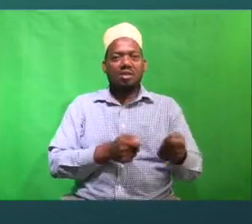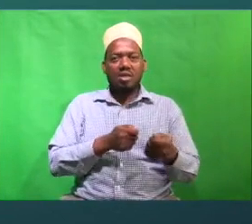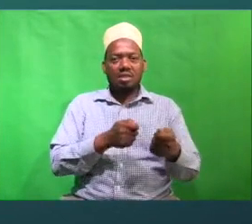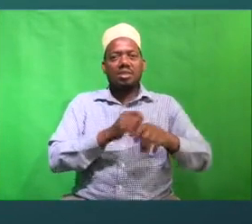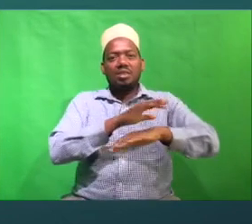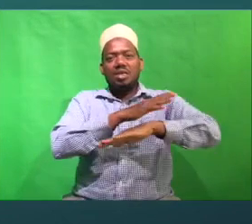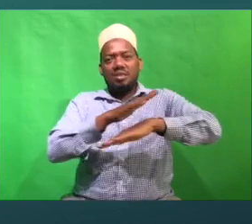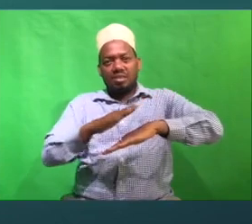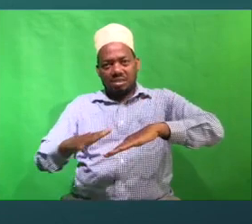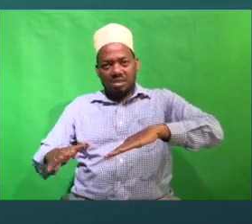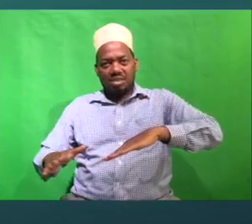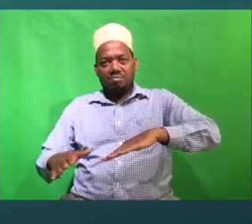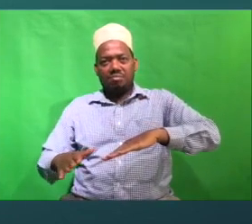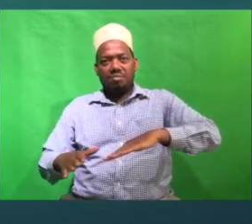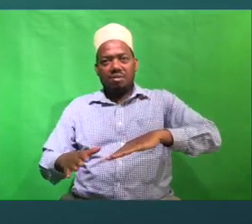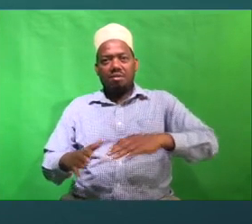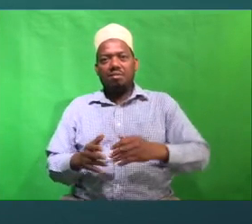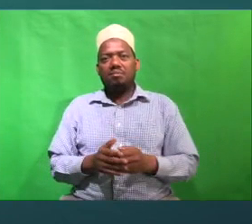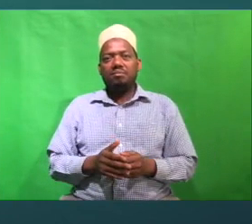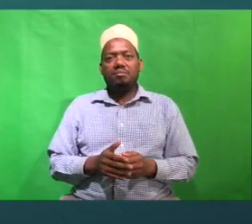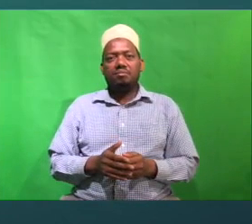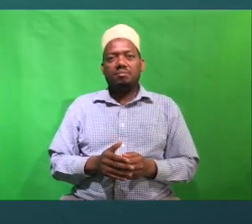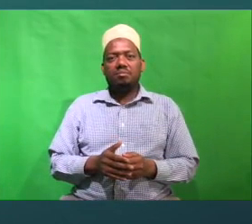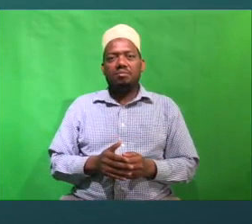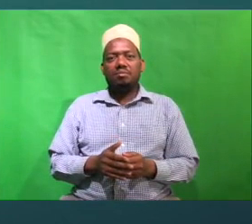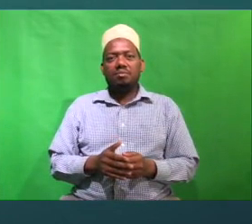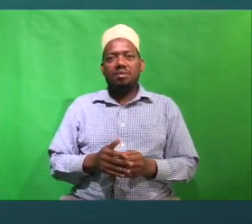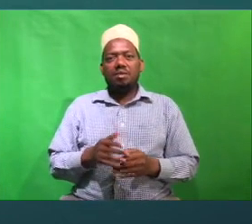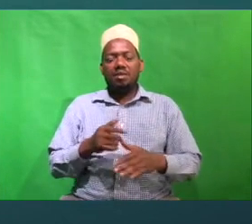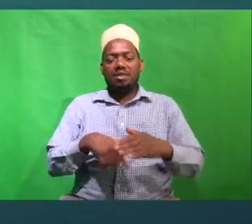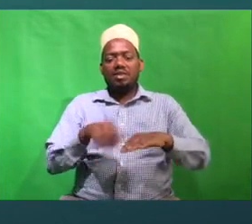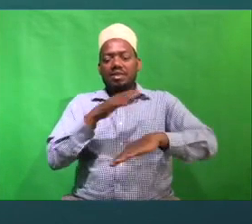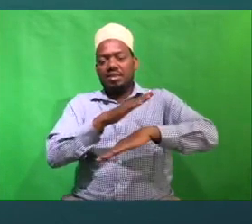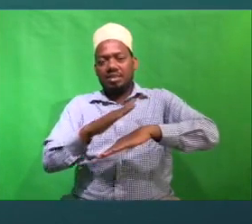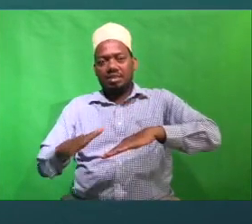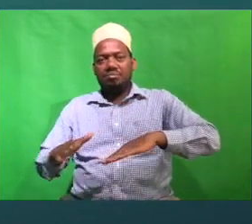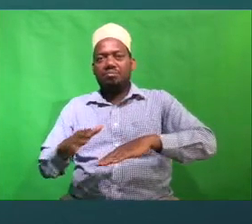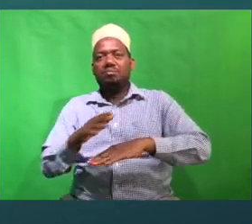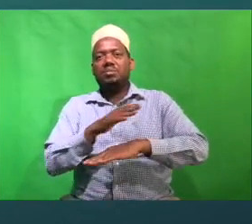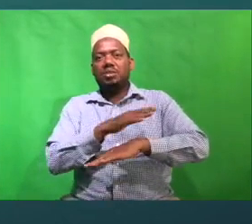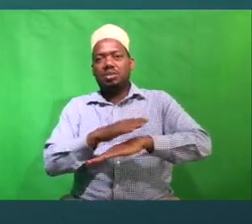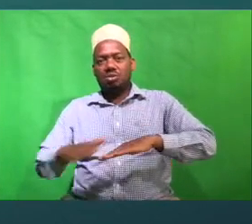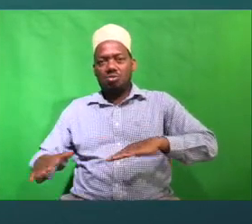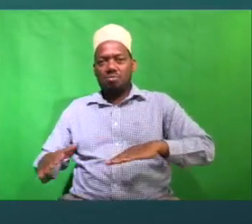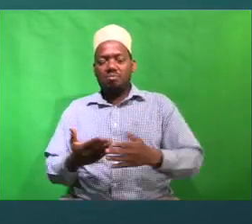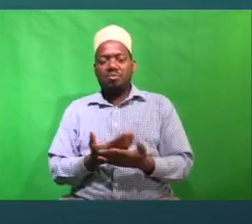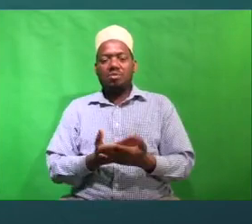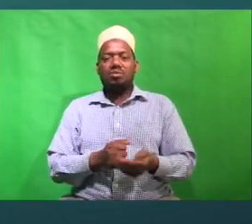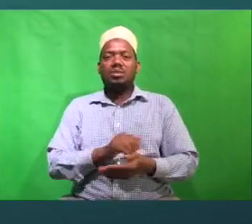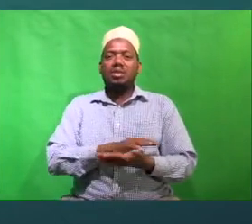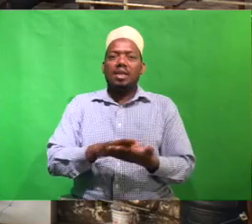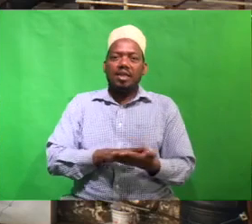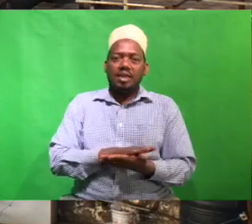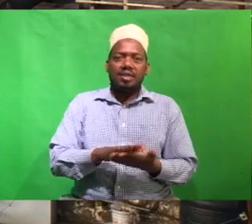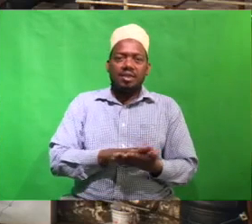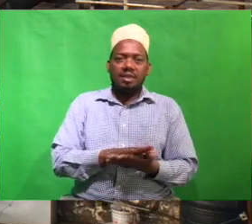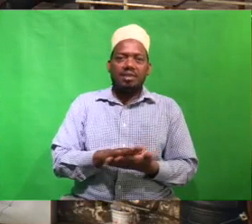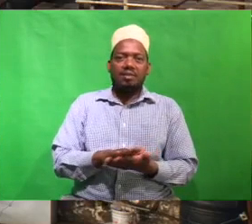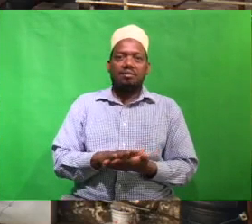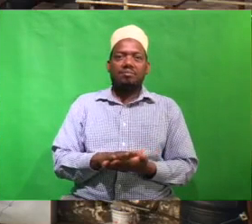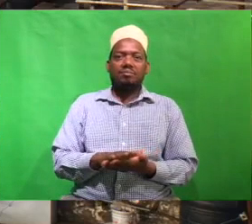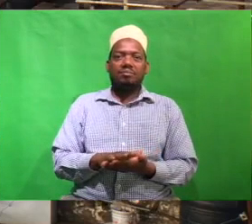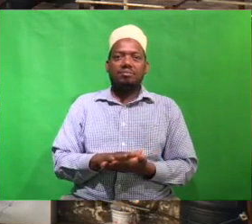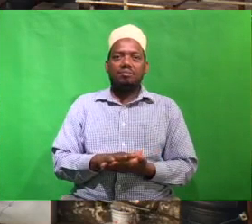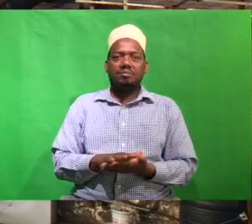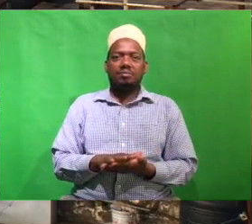in the steep slope, there is no infrastructure such as road in the steep slope because the land are ridged. We say roughly